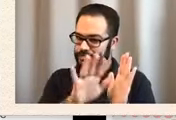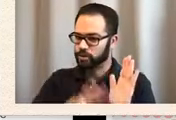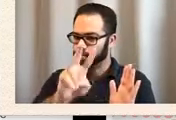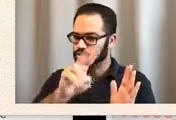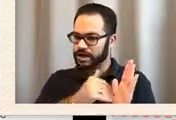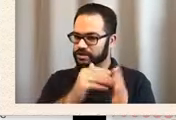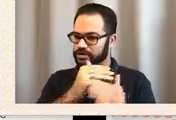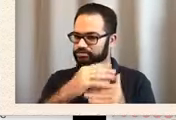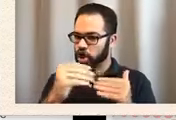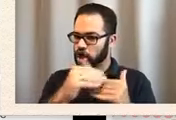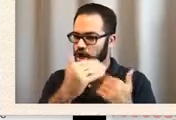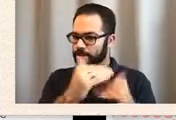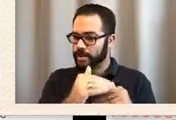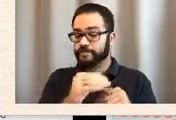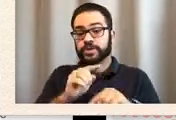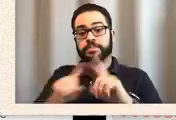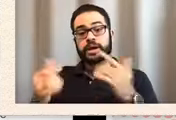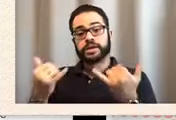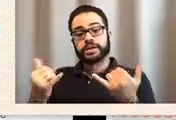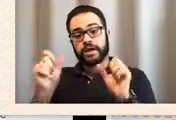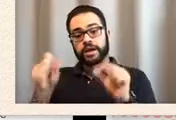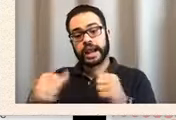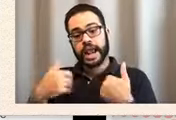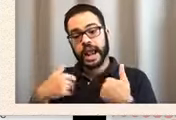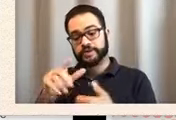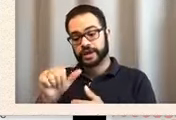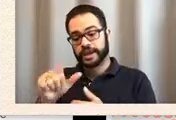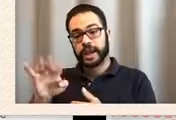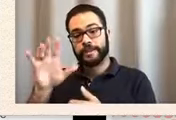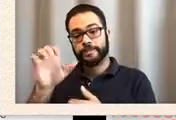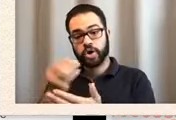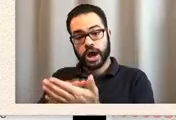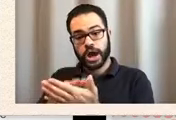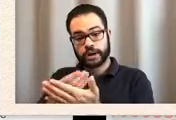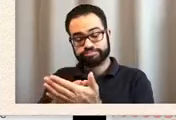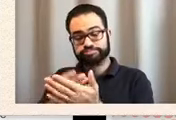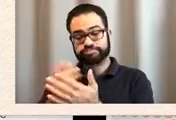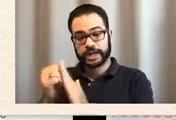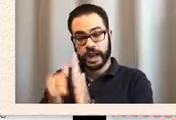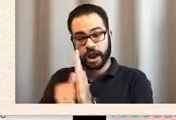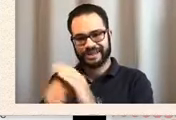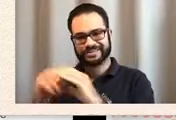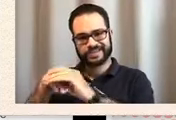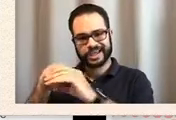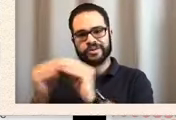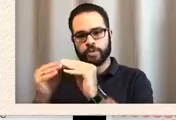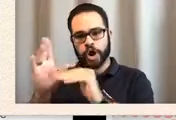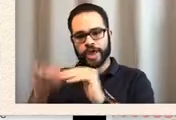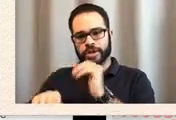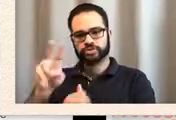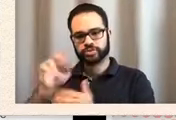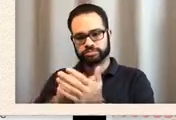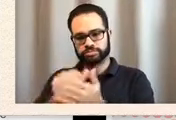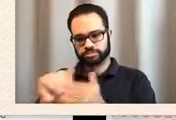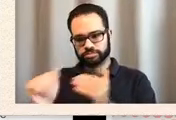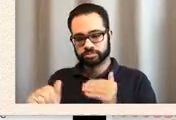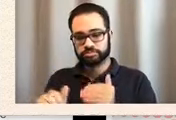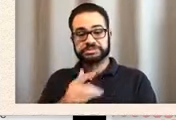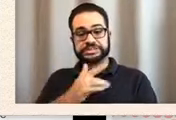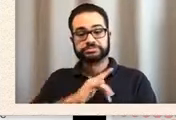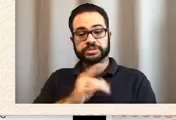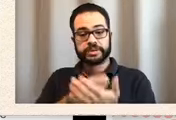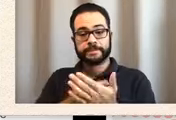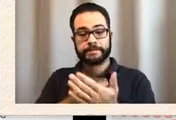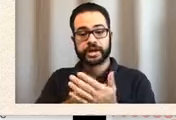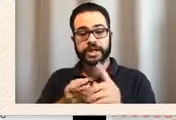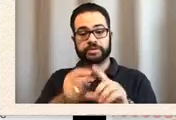ABLE account and save much more than $2,000. And so generally funds withdrawn from an ABLE account are